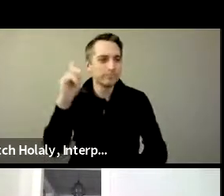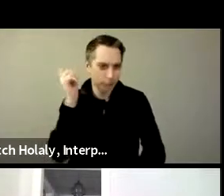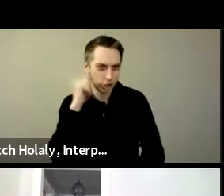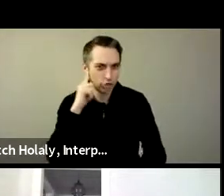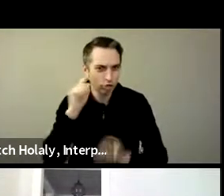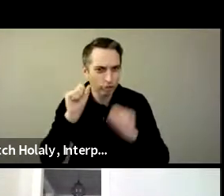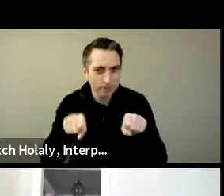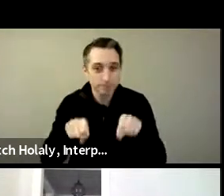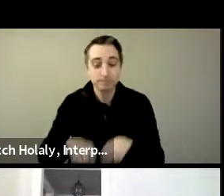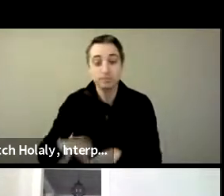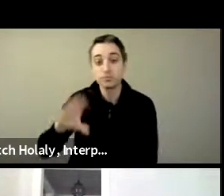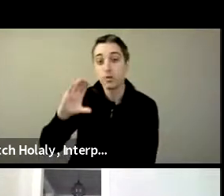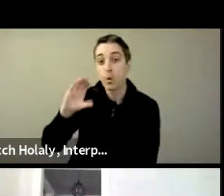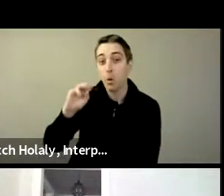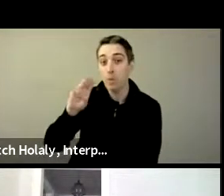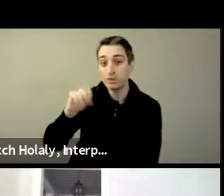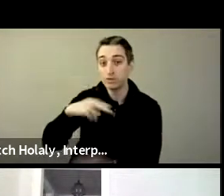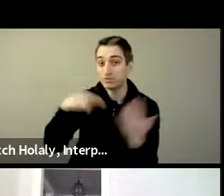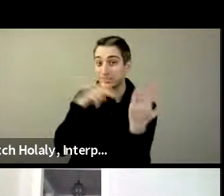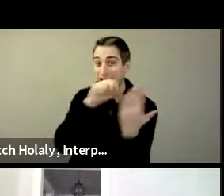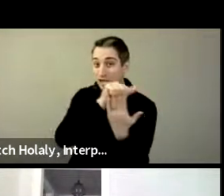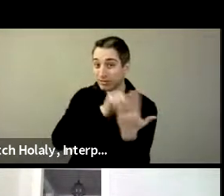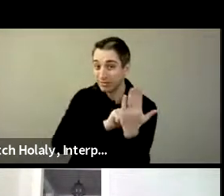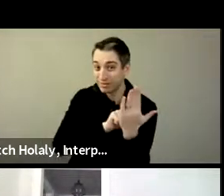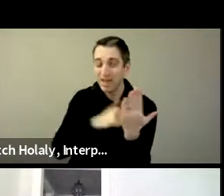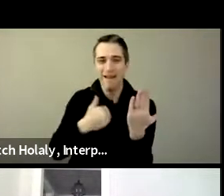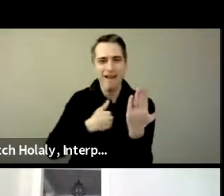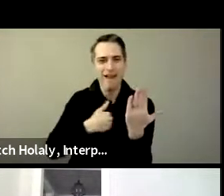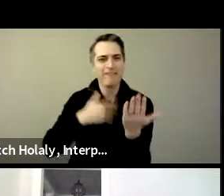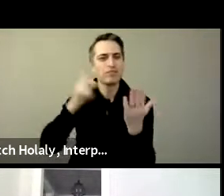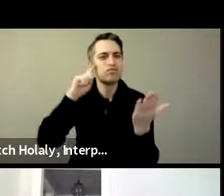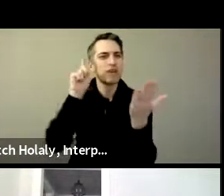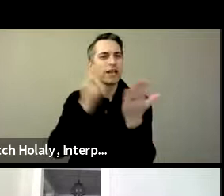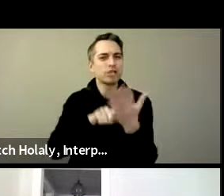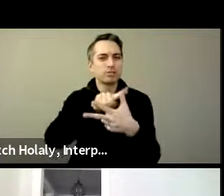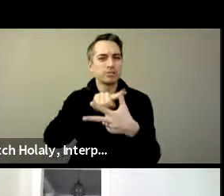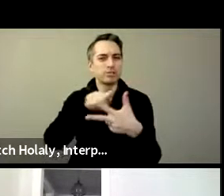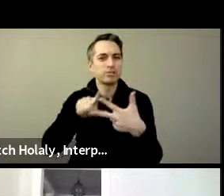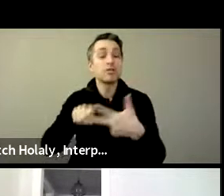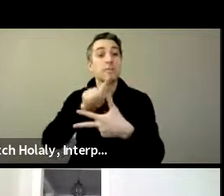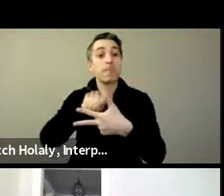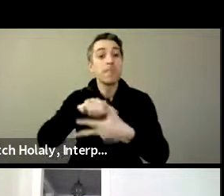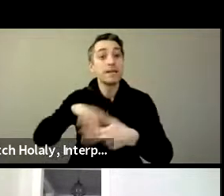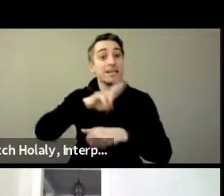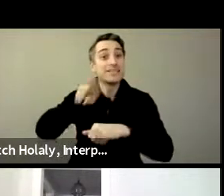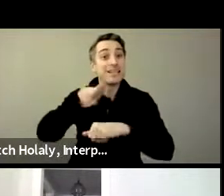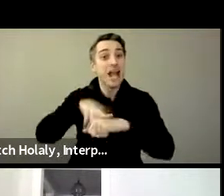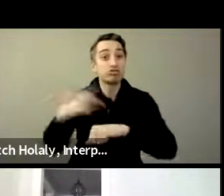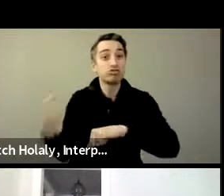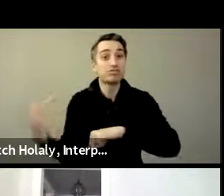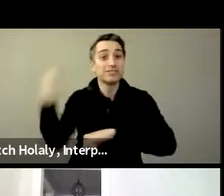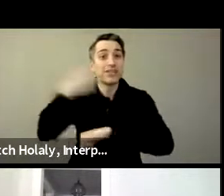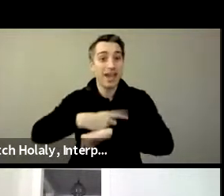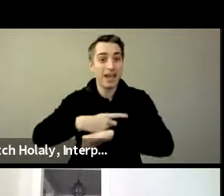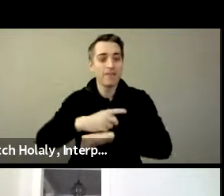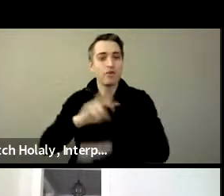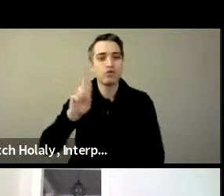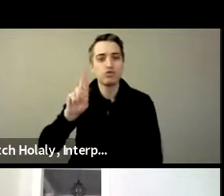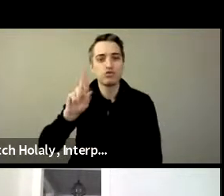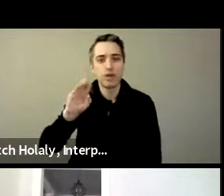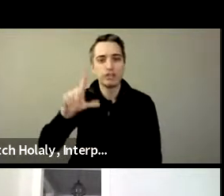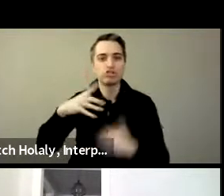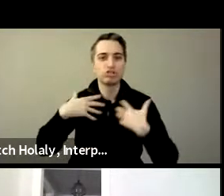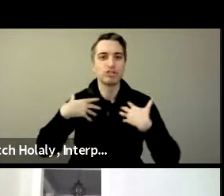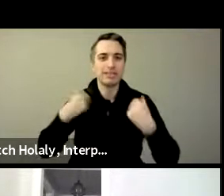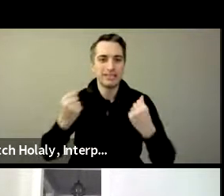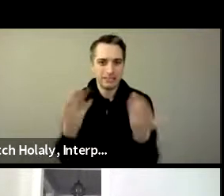our agenda, there is the recognition of the National Day of Racial Healing in Michigan, the National